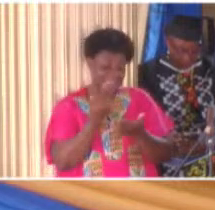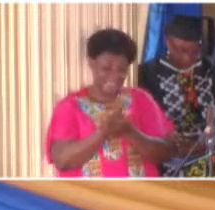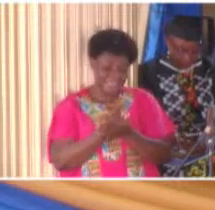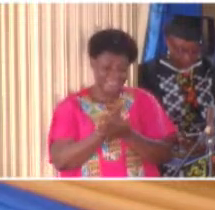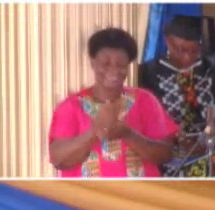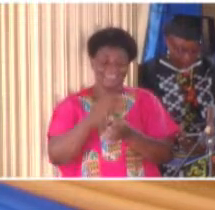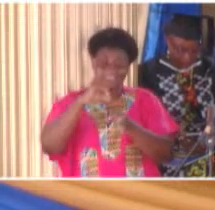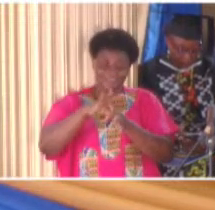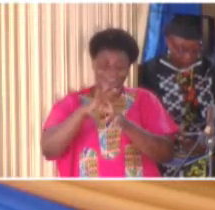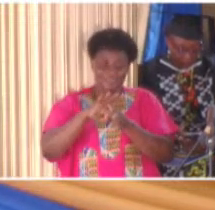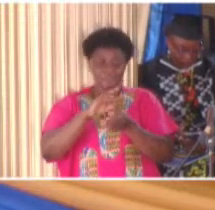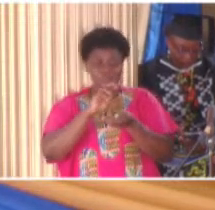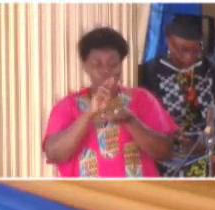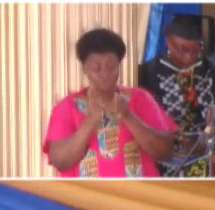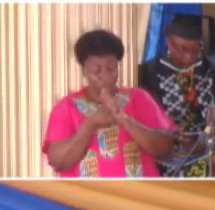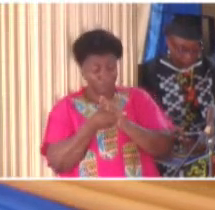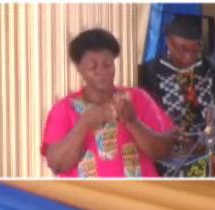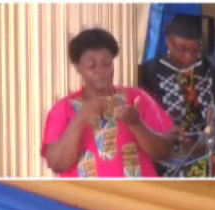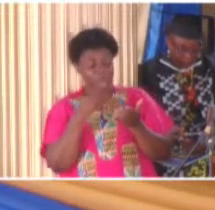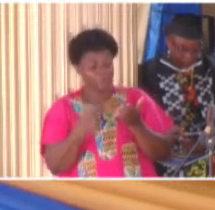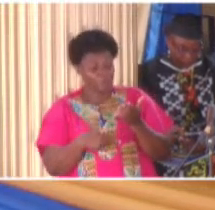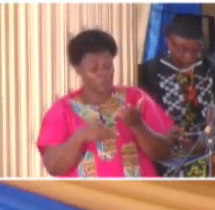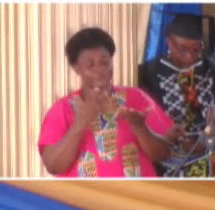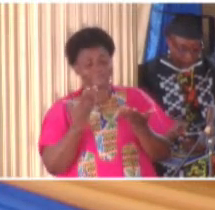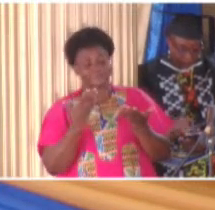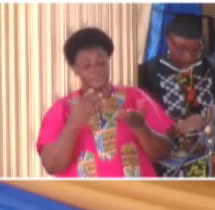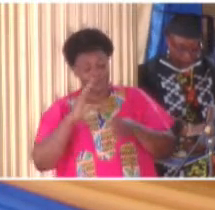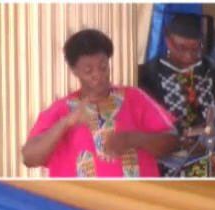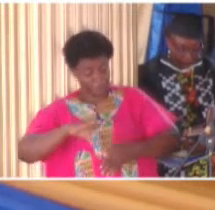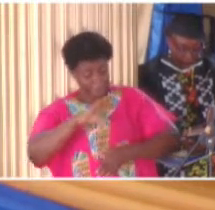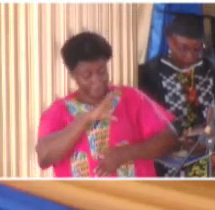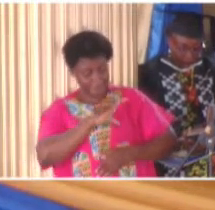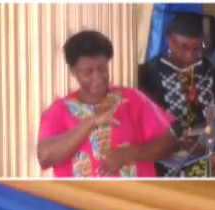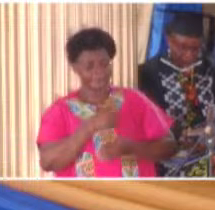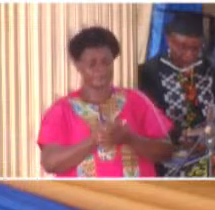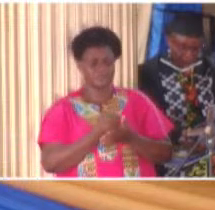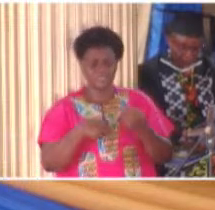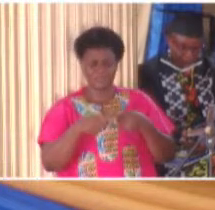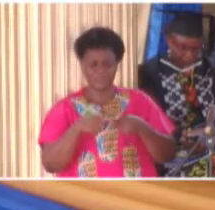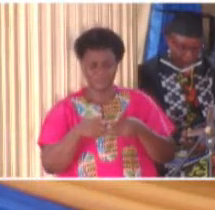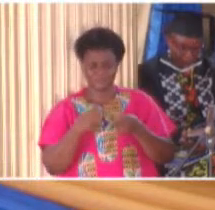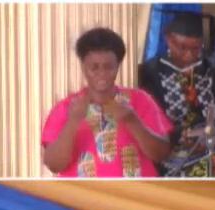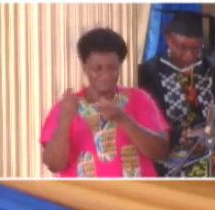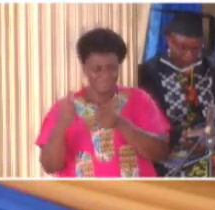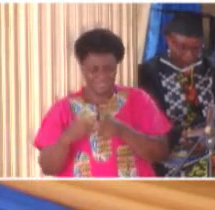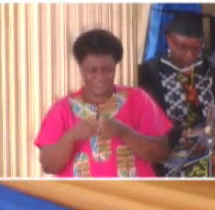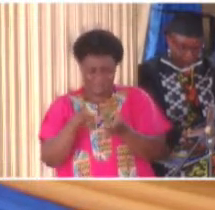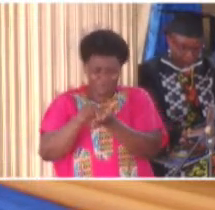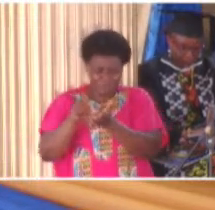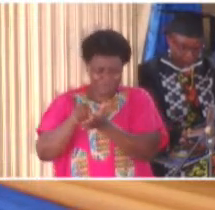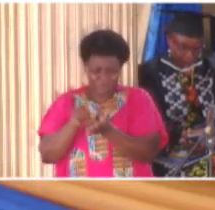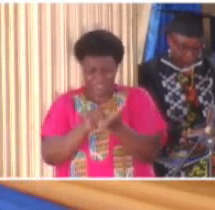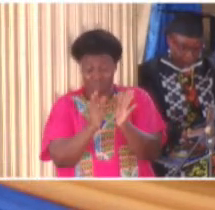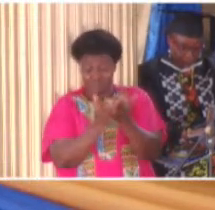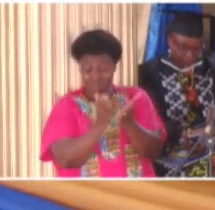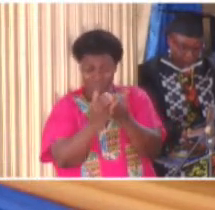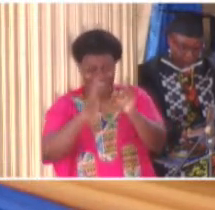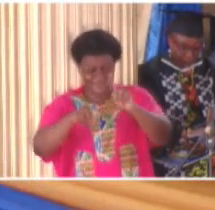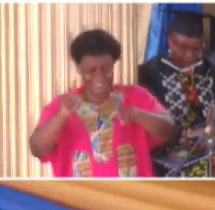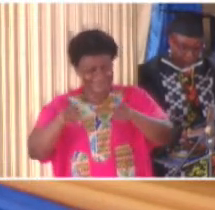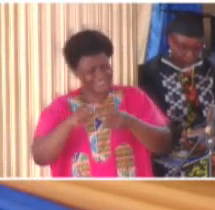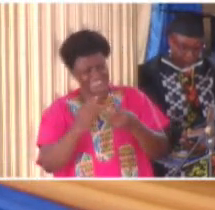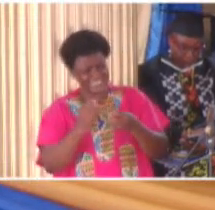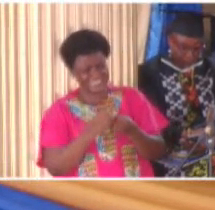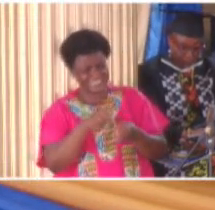Reforms Committee. With over 200 publications in reputable journals, Professor Jampo actively engages